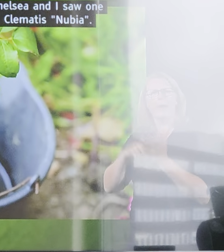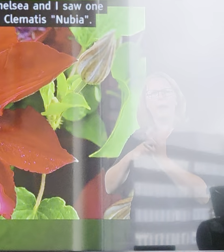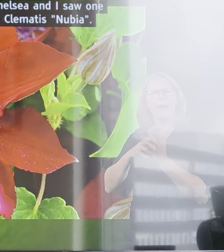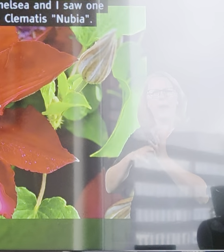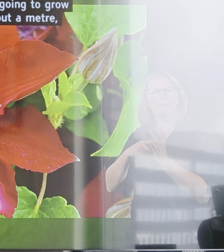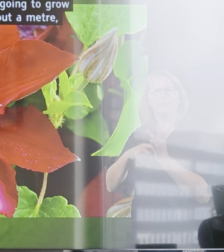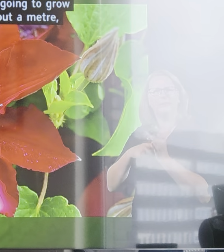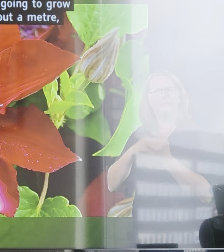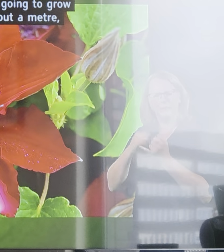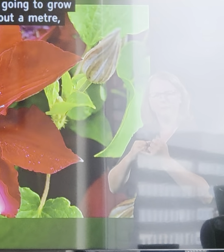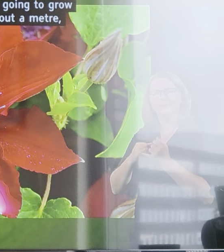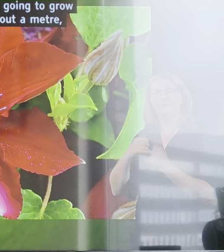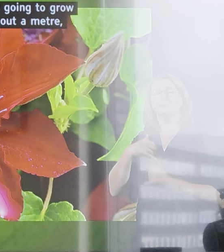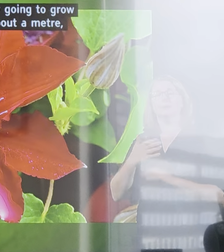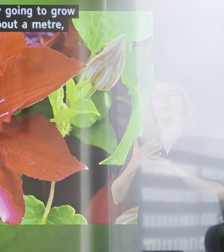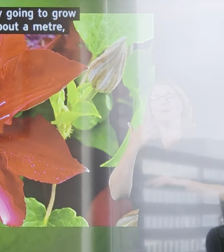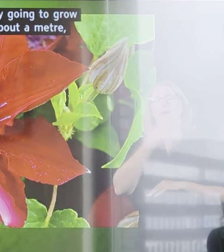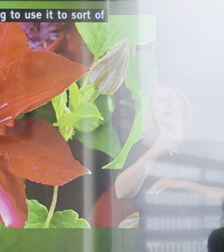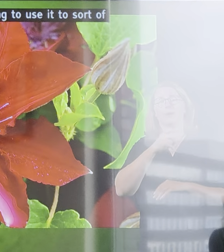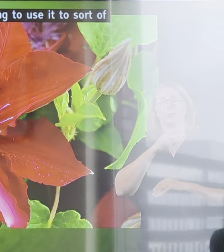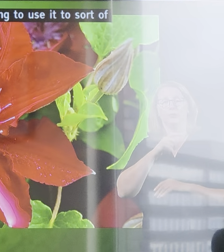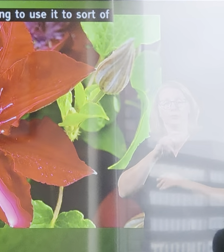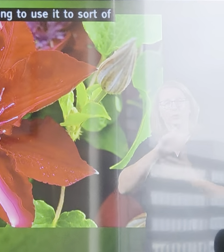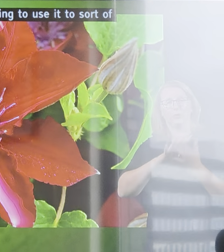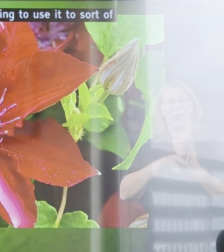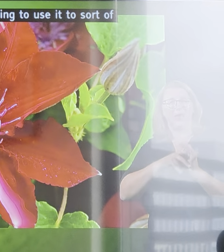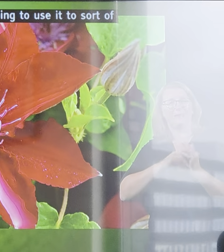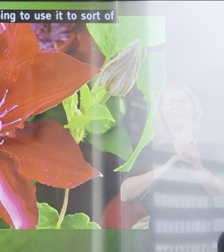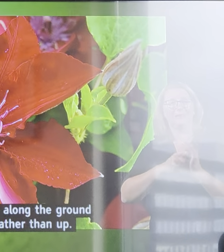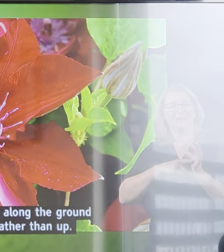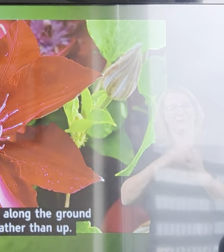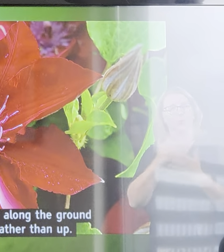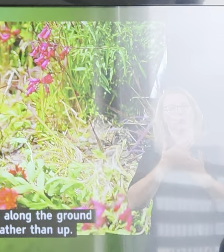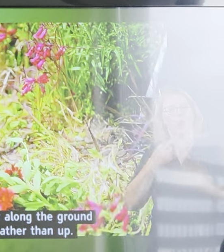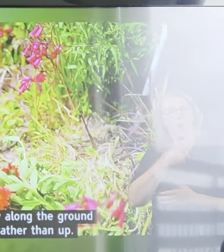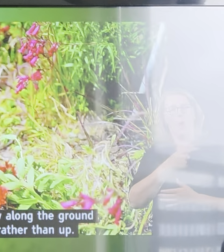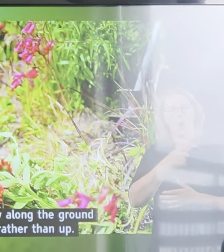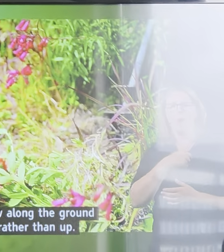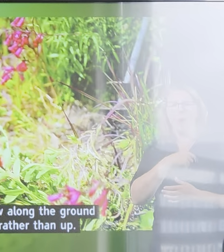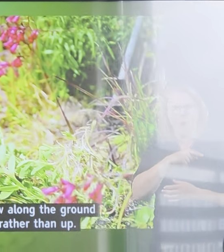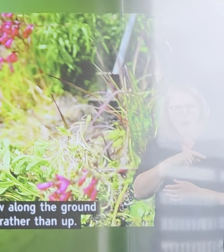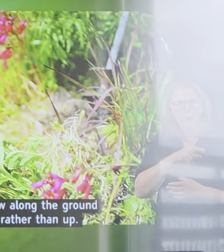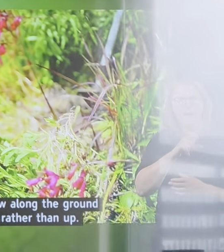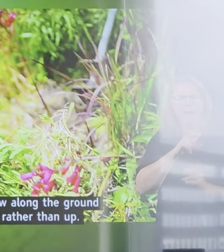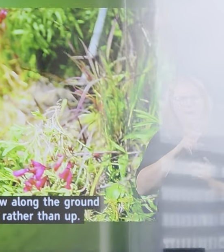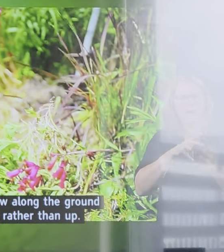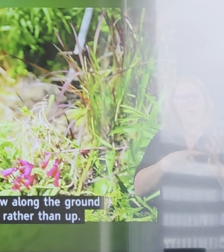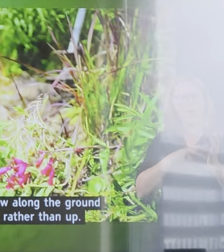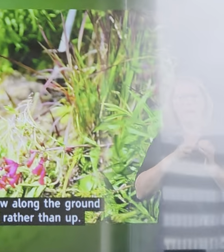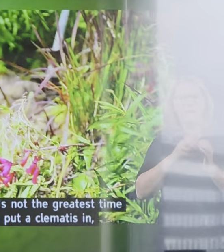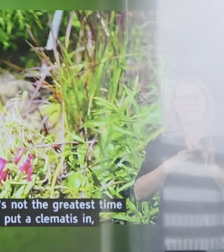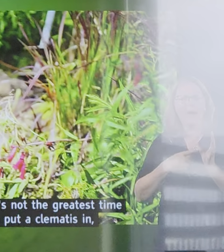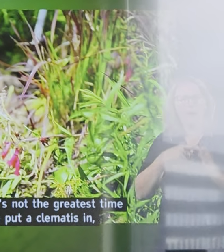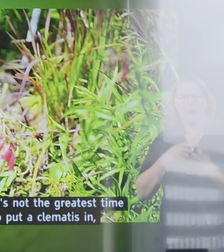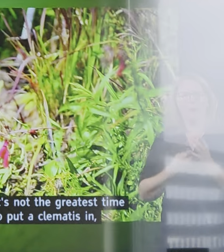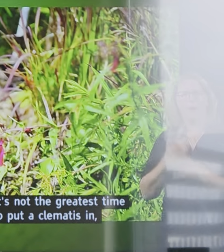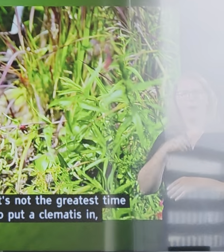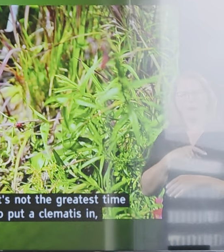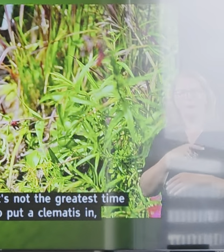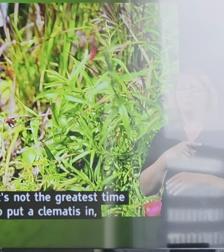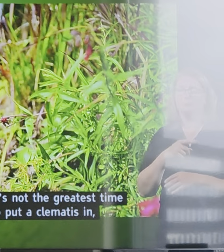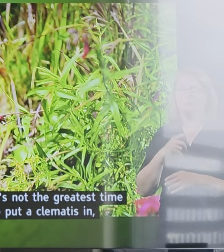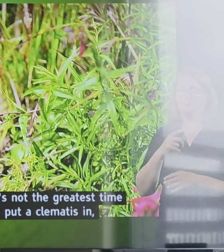love, Clematis nubia. It's only going to grow for about a metre and I'm going to use it to sort of grow along the ground rather than up. That's